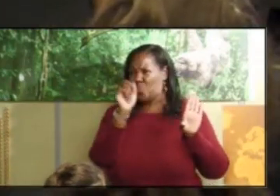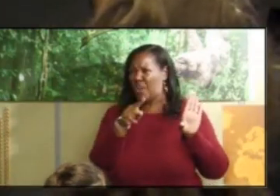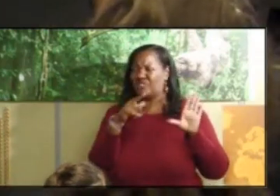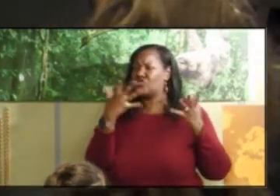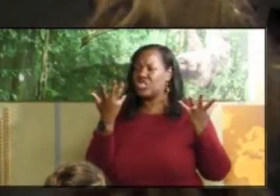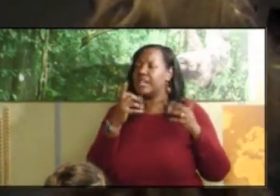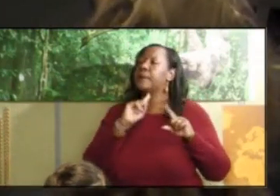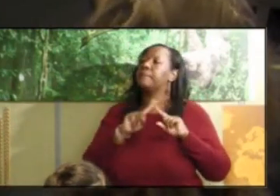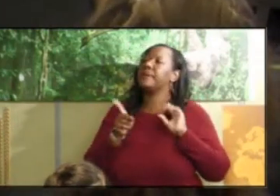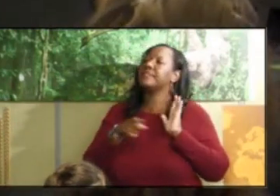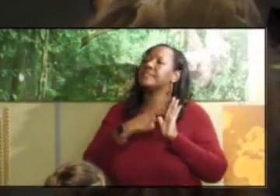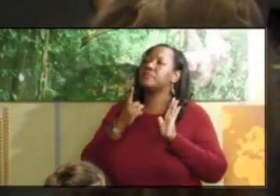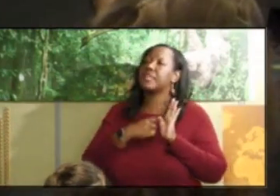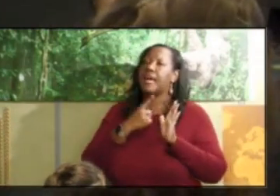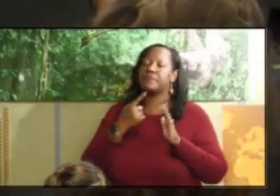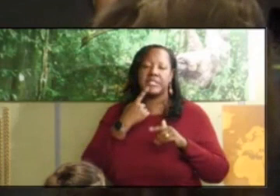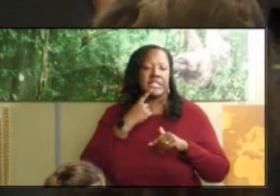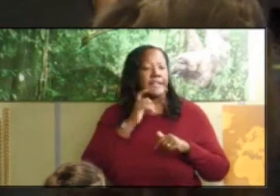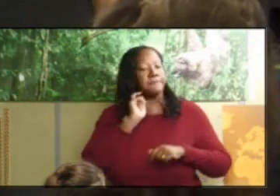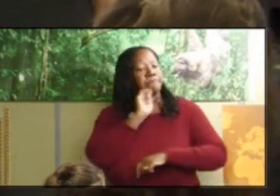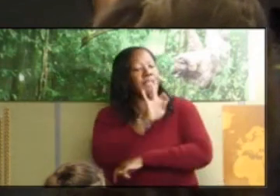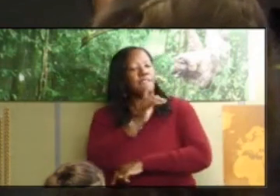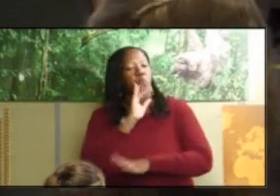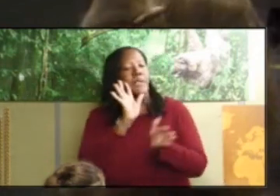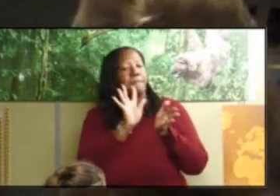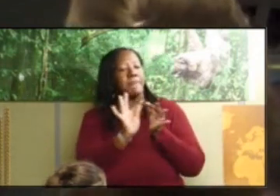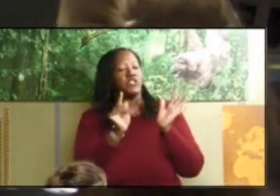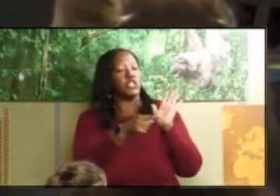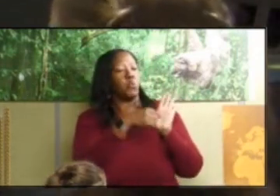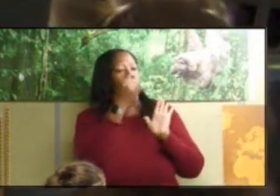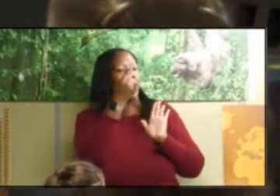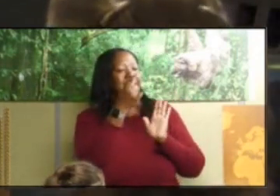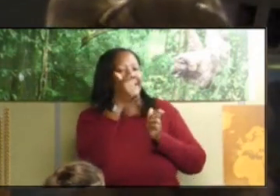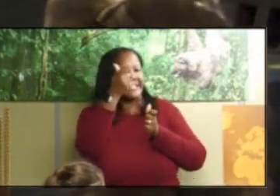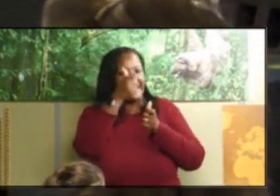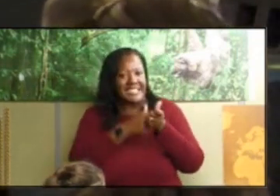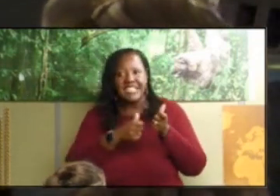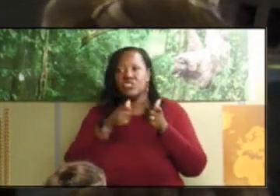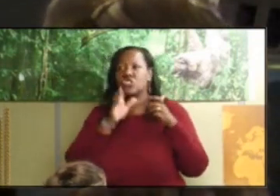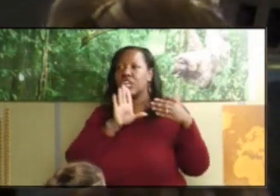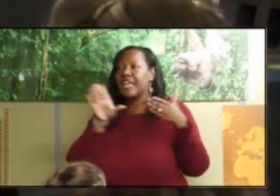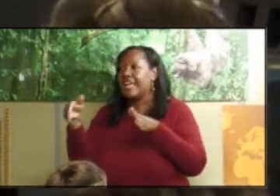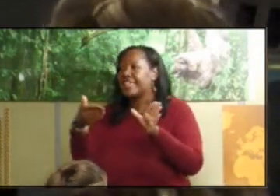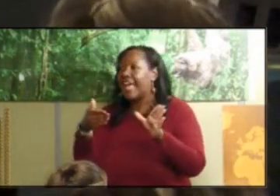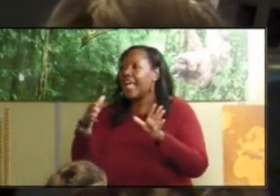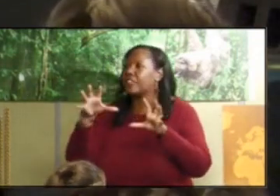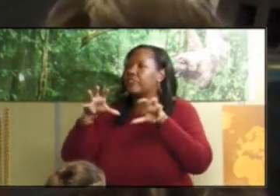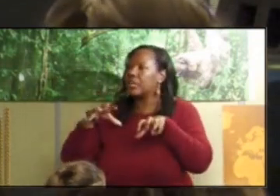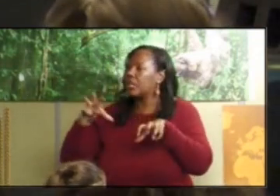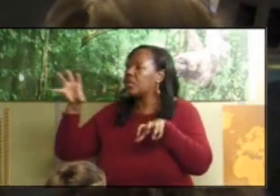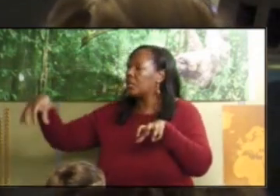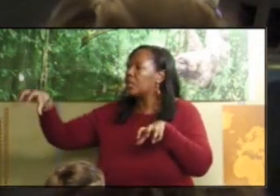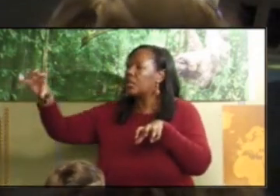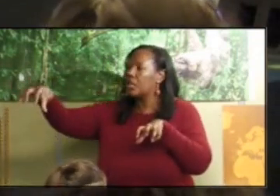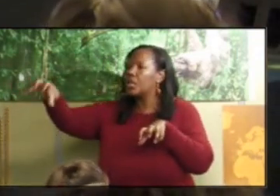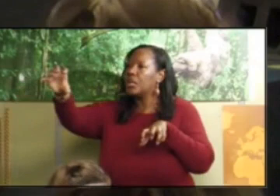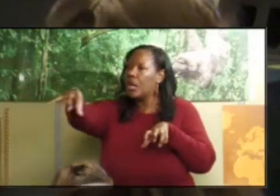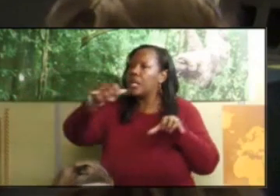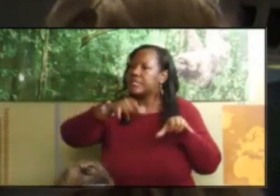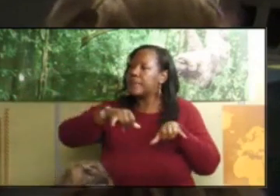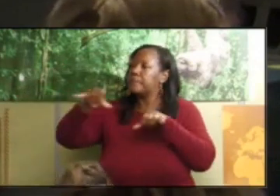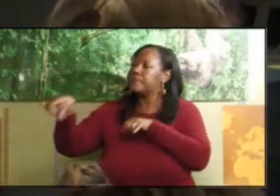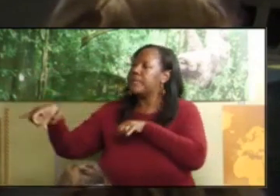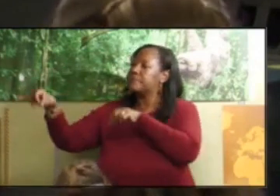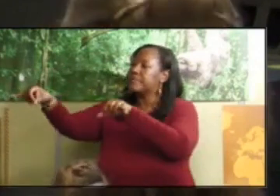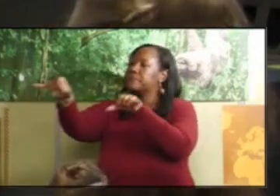But sometimes it might be like, you know what, if we mentioned it once per gallery space, maybe that would work. So there is a combination